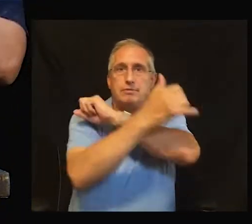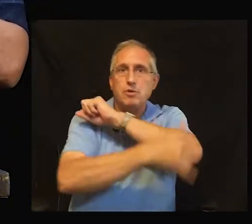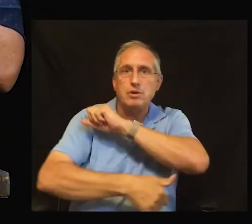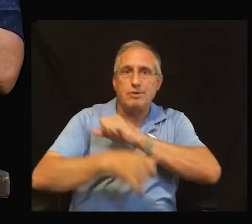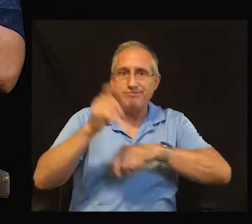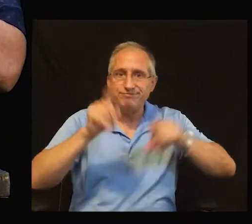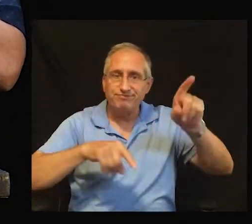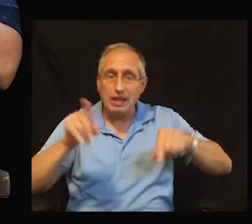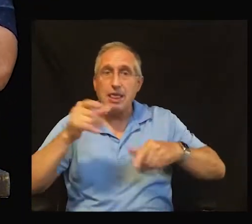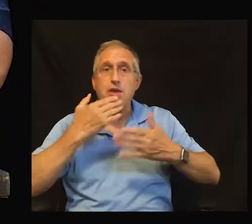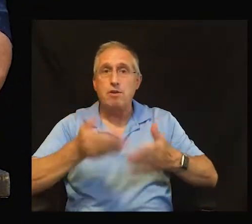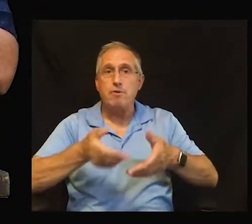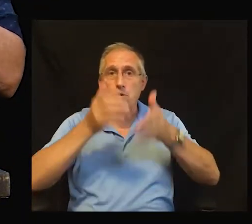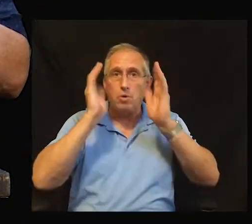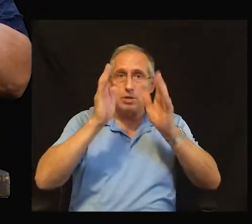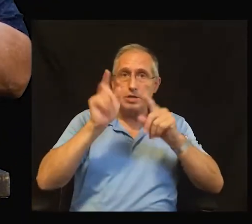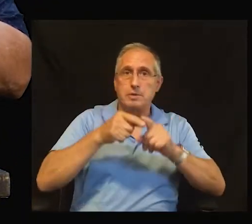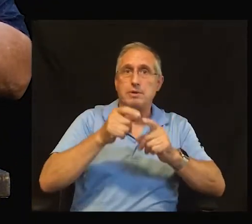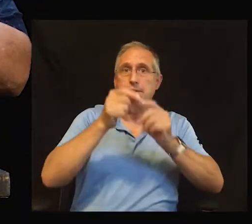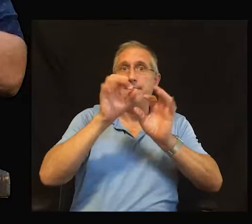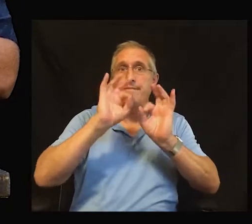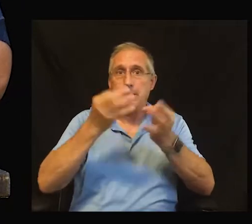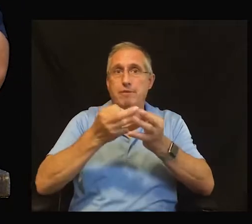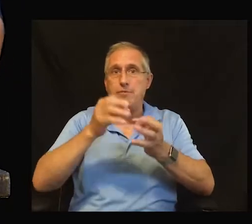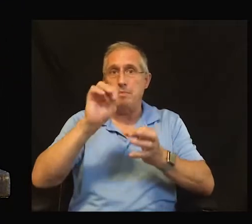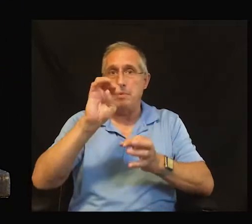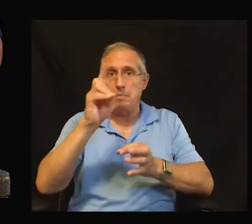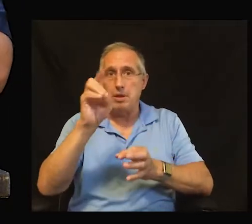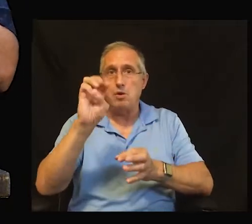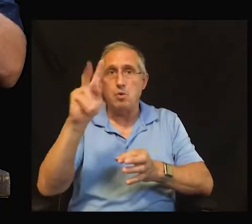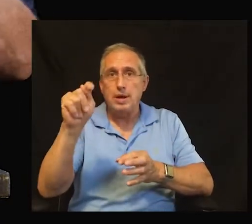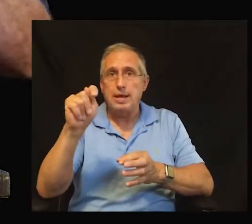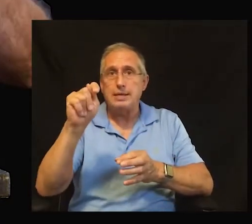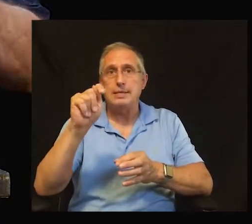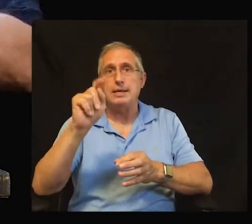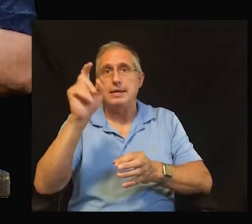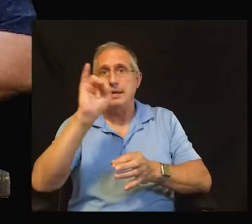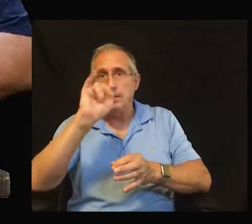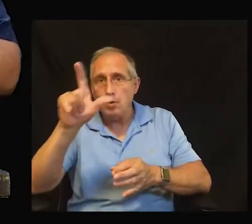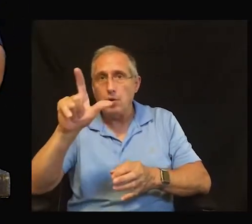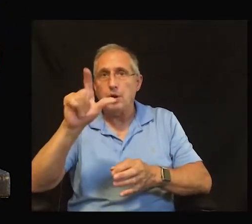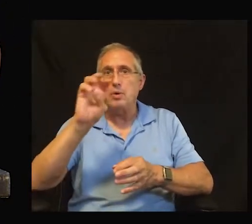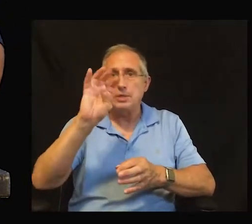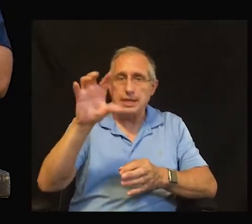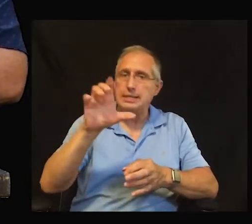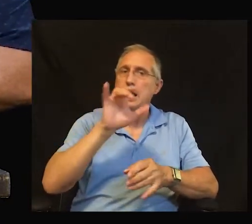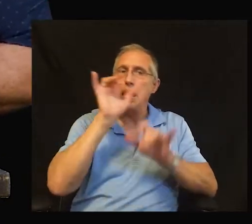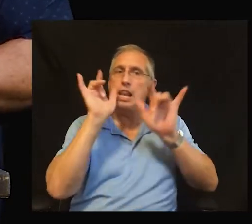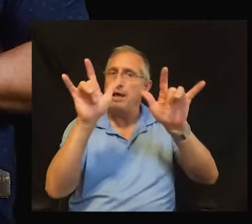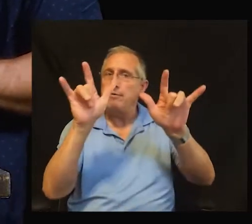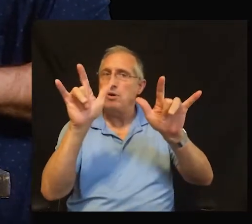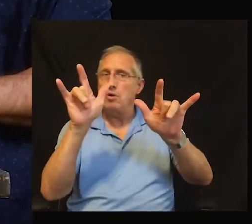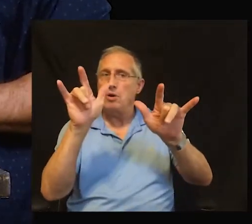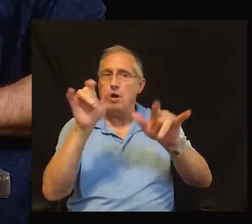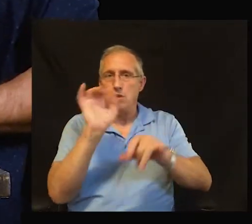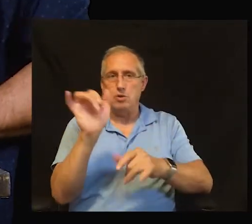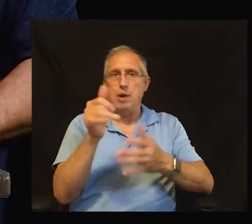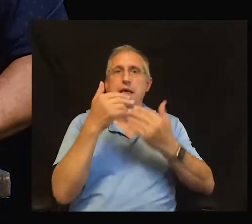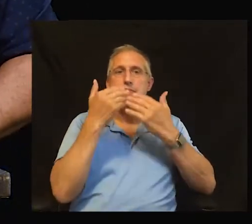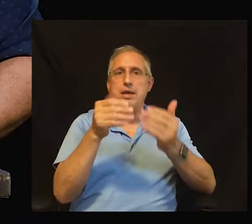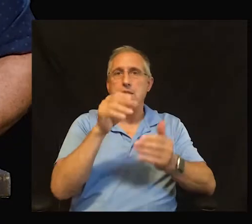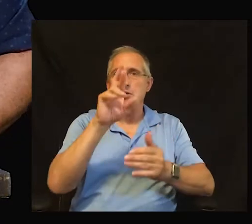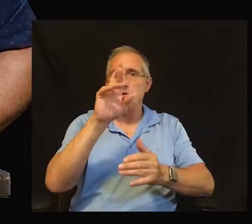country, thank you for tuning in, especially my family in the Midwest, in Central Illinois and Wisconsin. Love you guys so much. Also want to